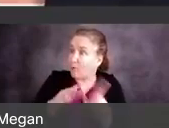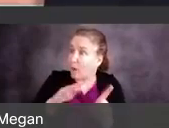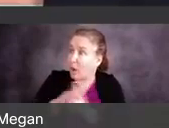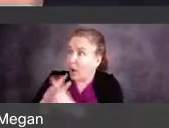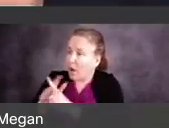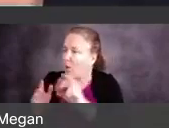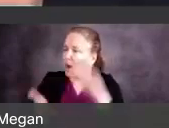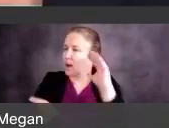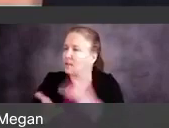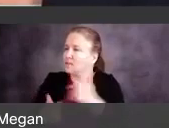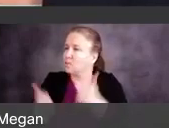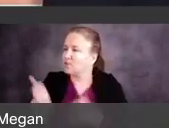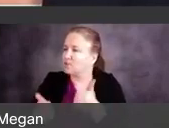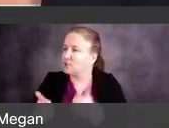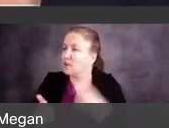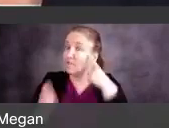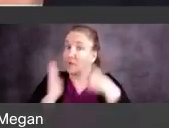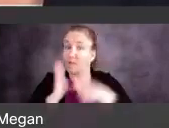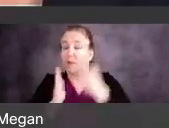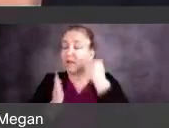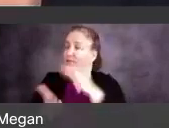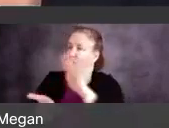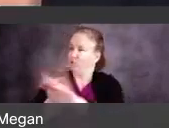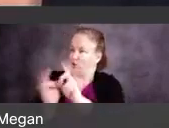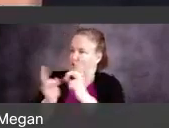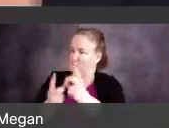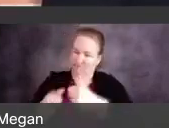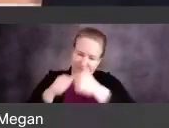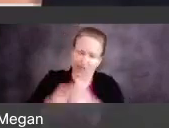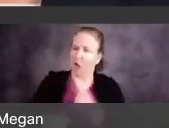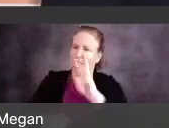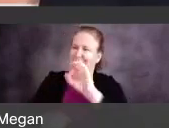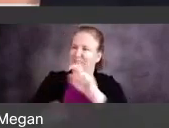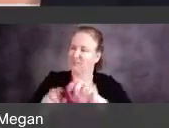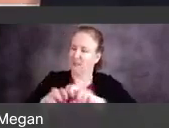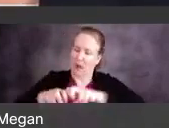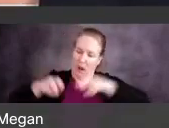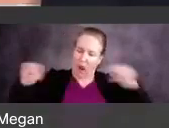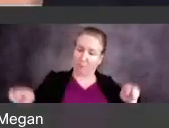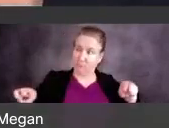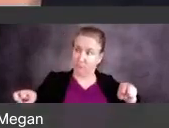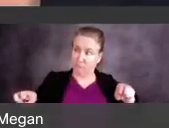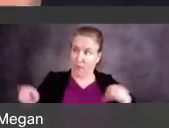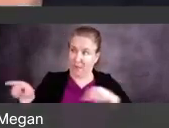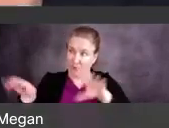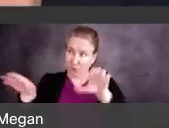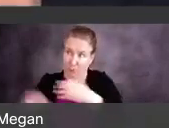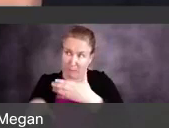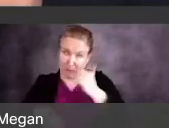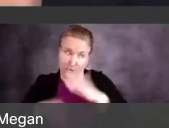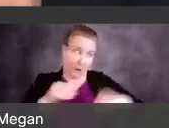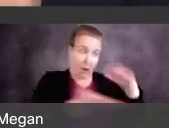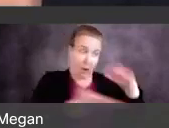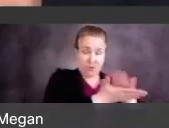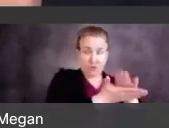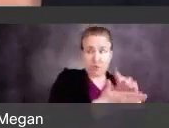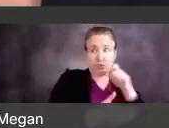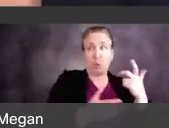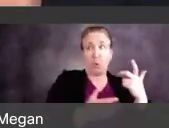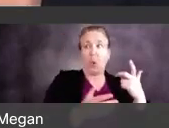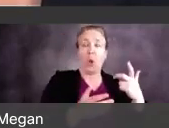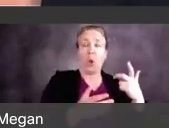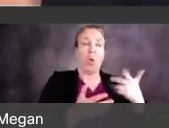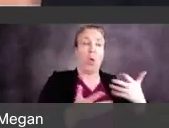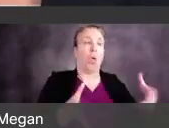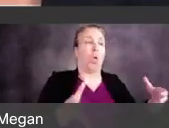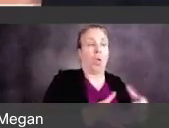look at a district that's adhering strictly to that 6 feet, are they faring better than some of the other schools that may be using 3